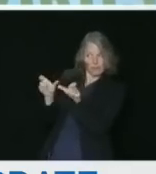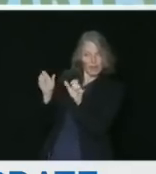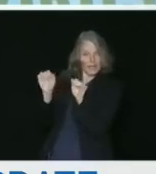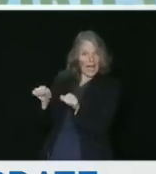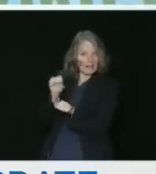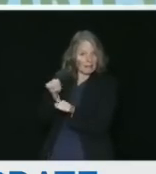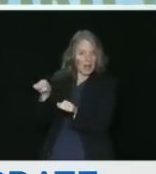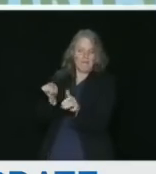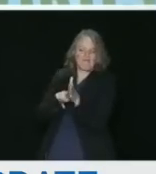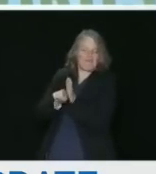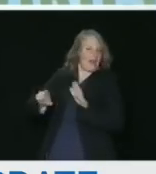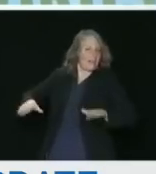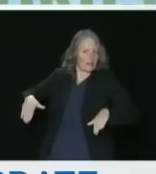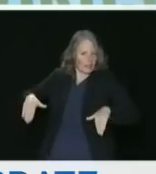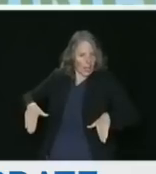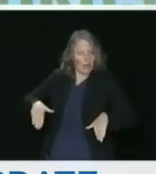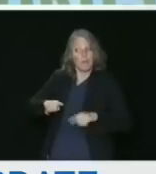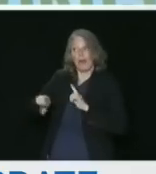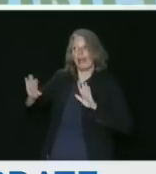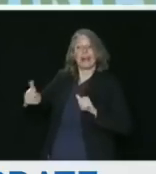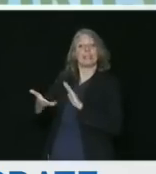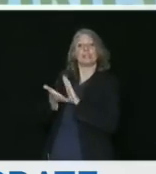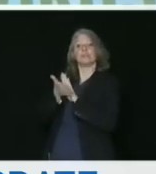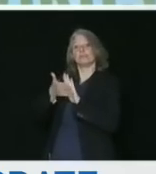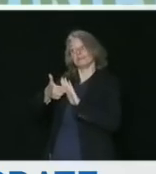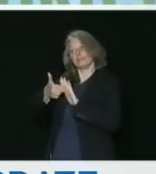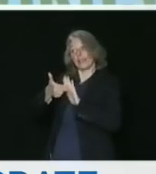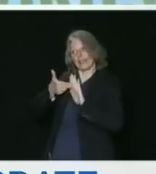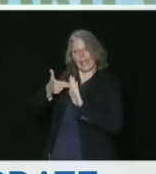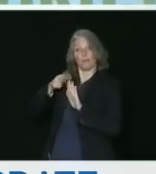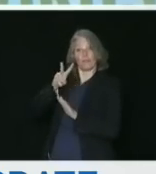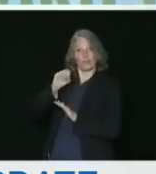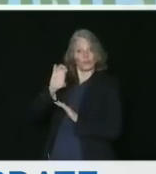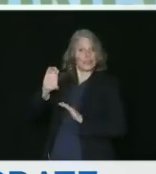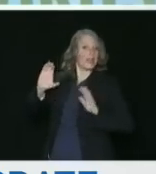hasn't been classified as a variant of concern yet, partly because those